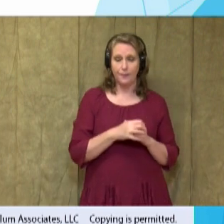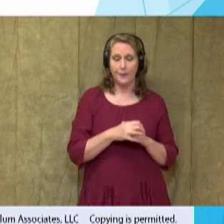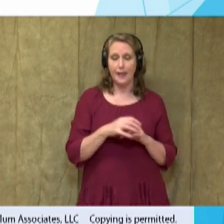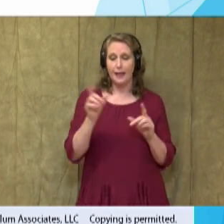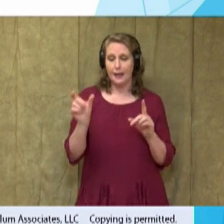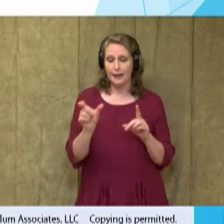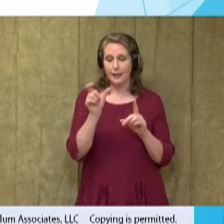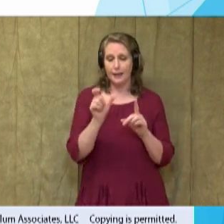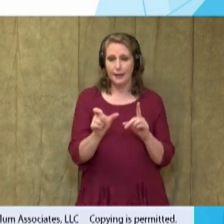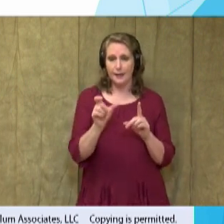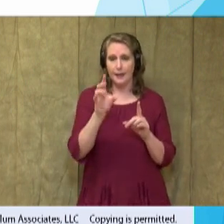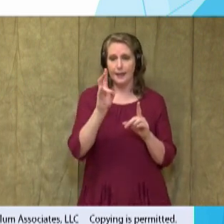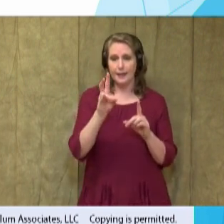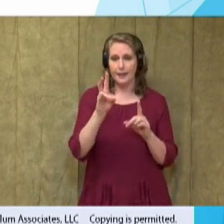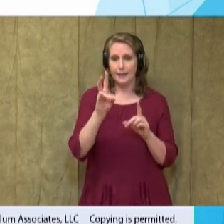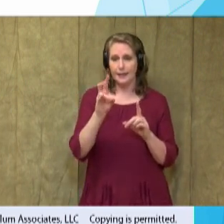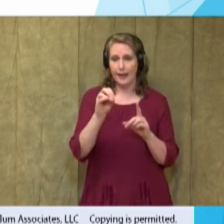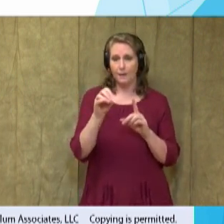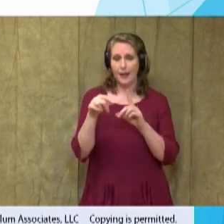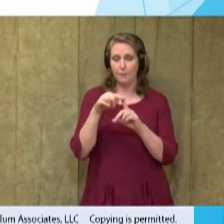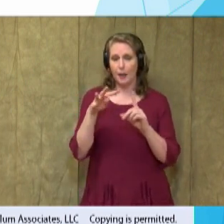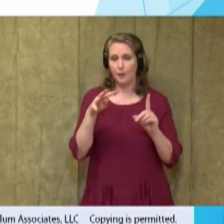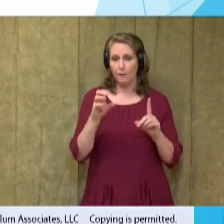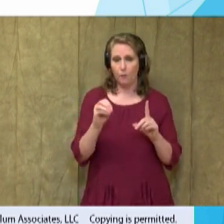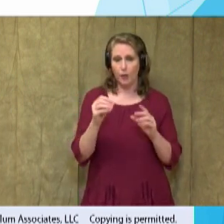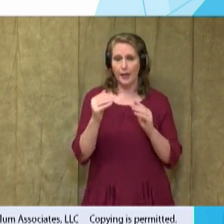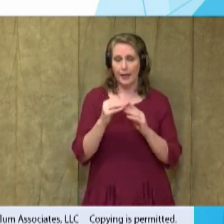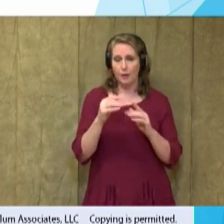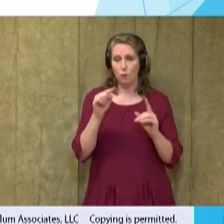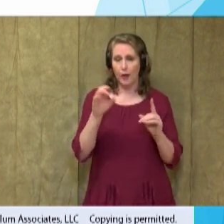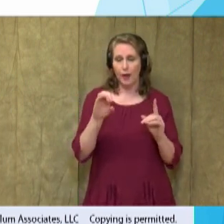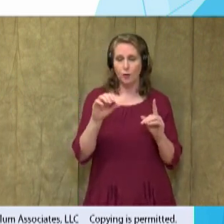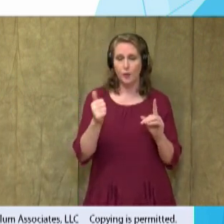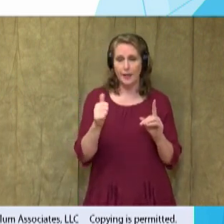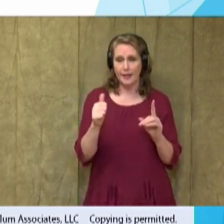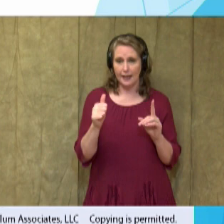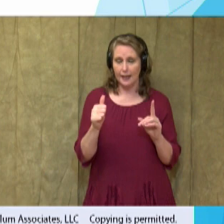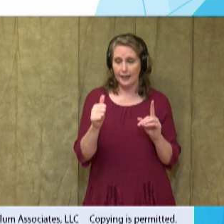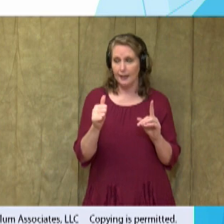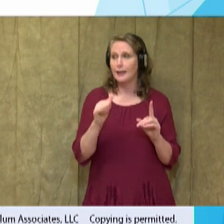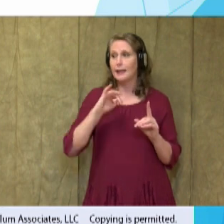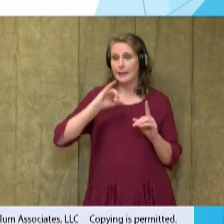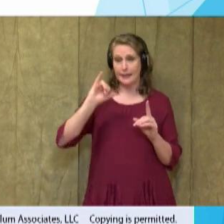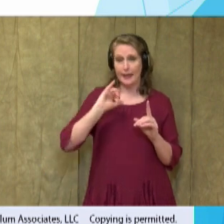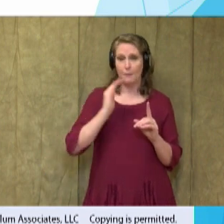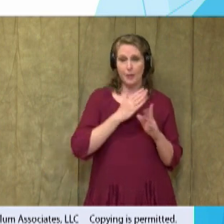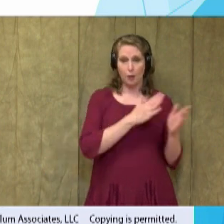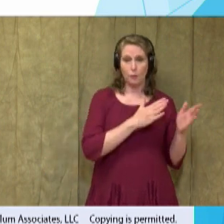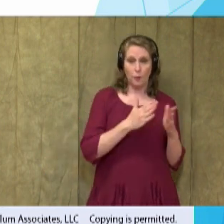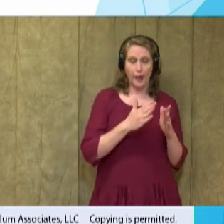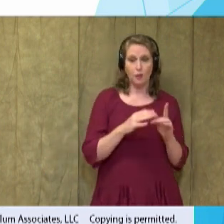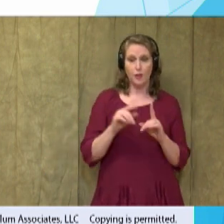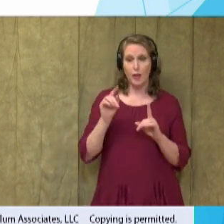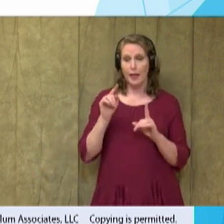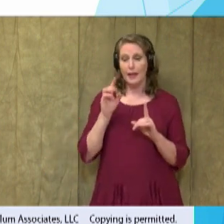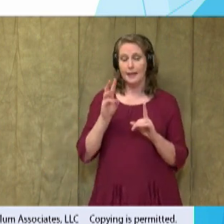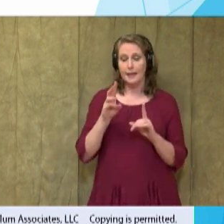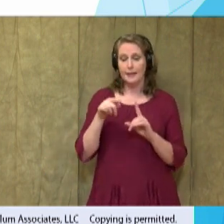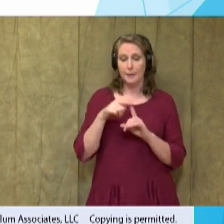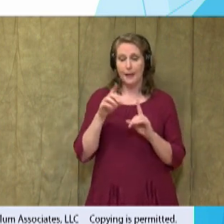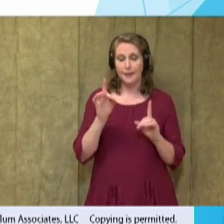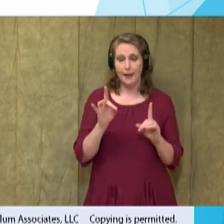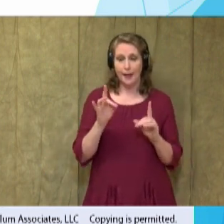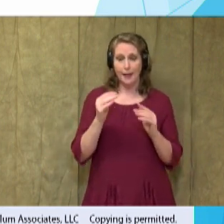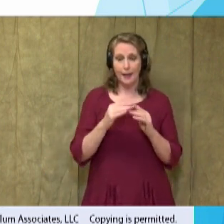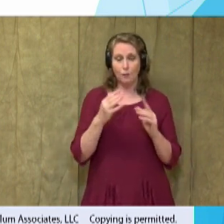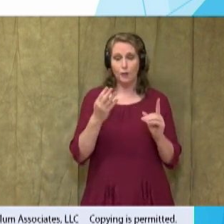100, 70 plus 40, which equaled 110, which we had up here a second ago, and then 6 plus 8,